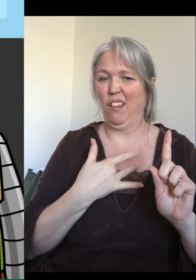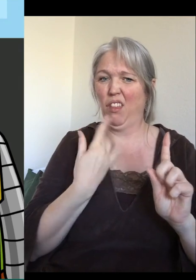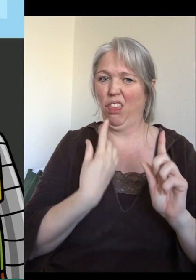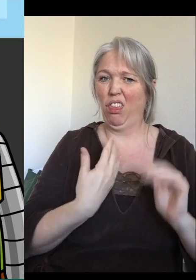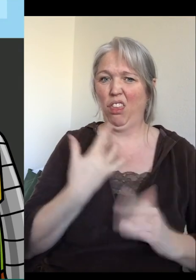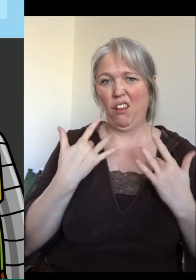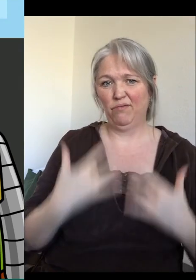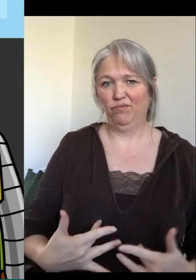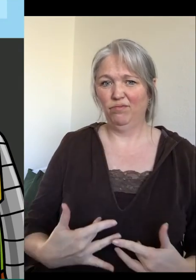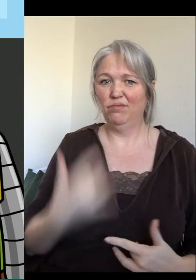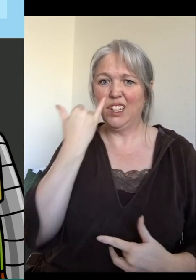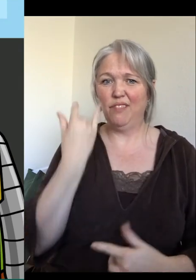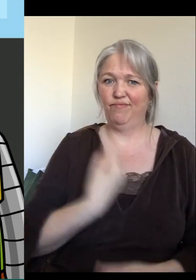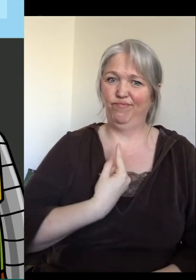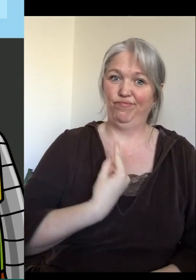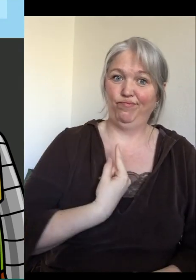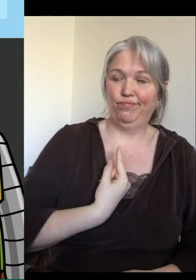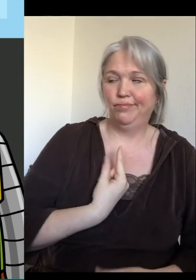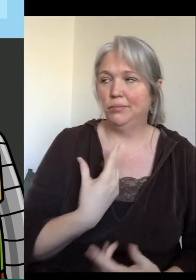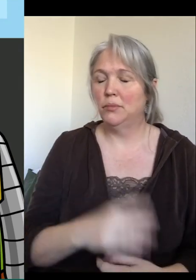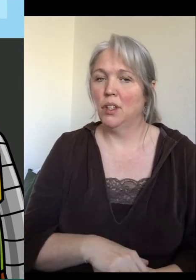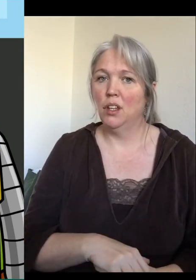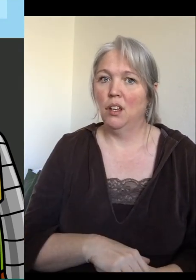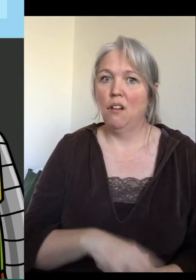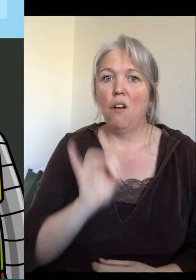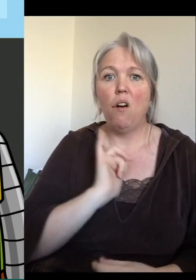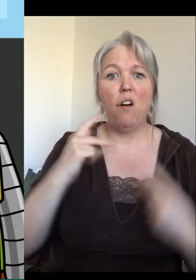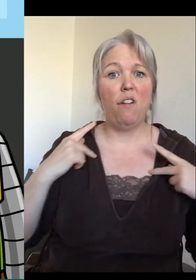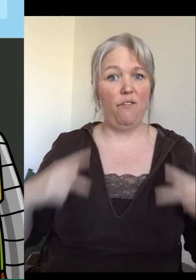physical effects of bad hygiene can leave you feeling even worse.